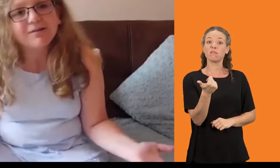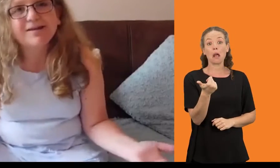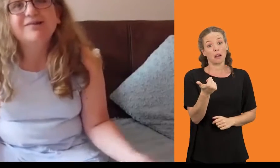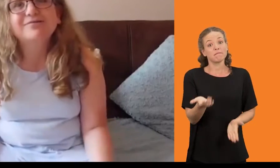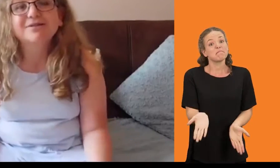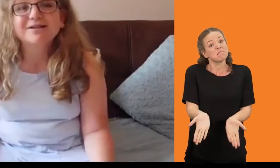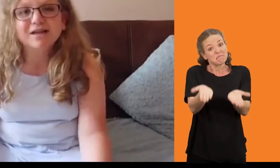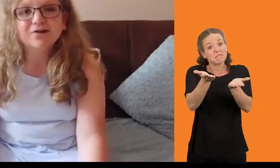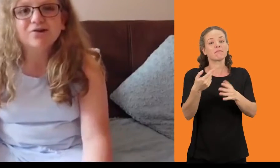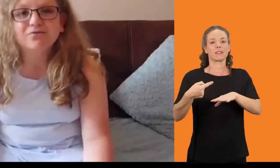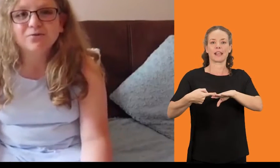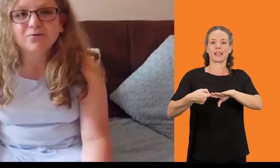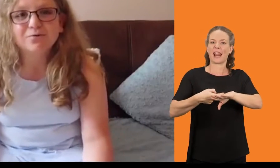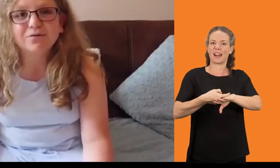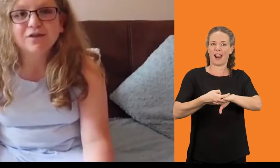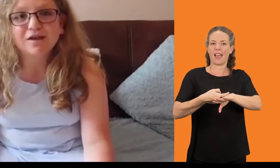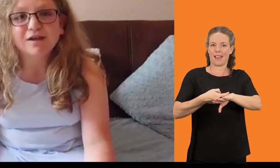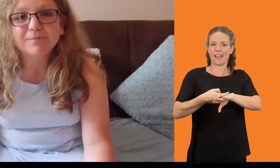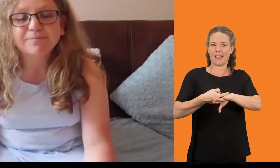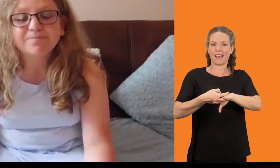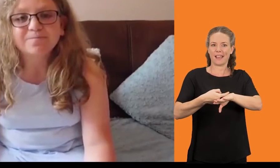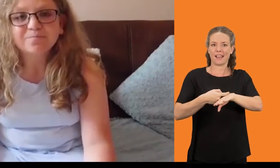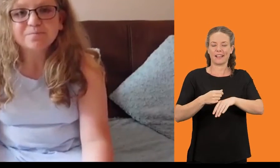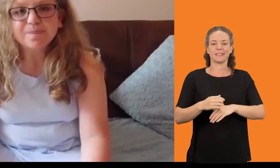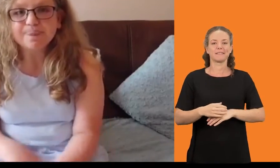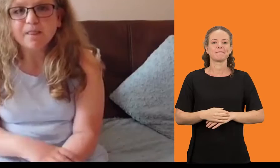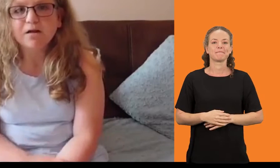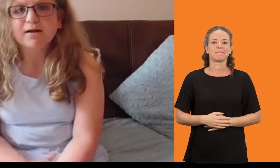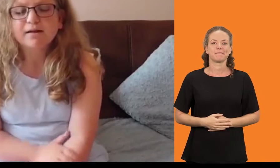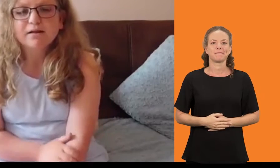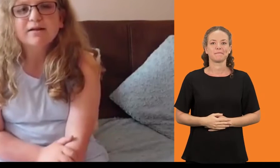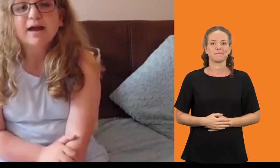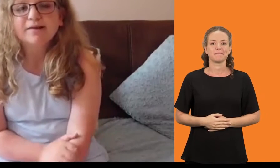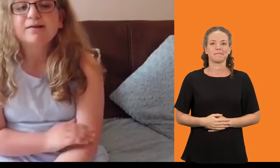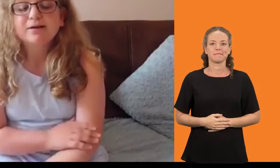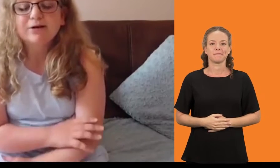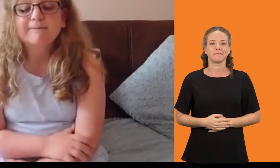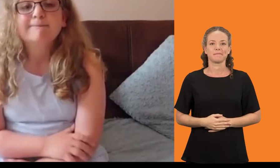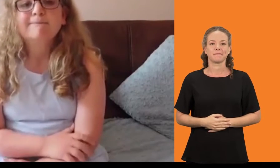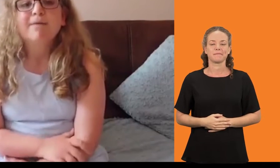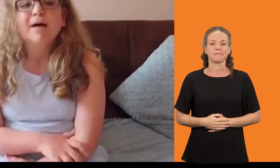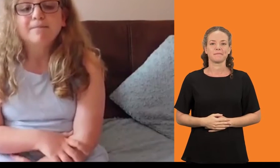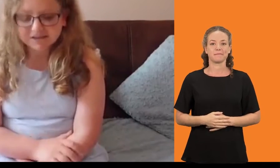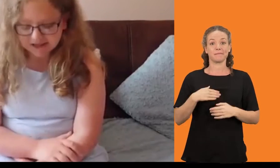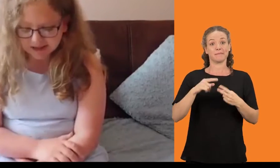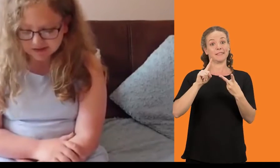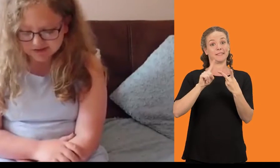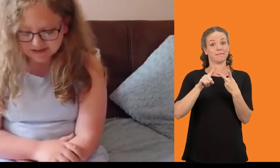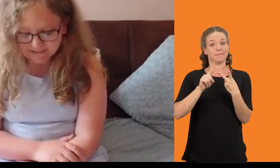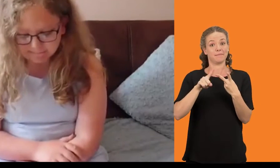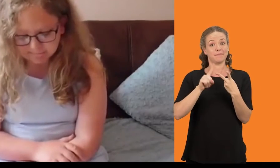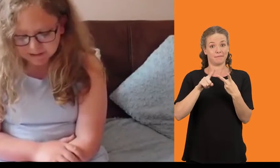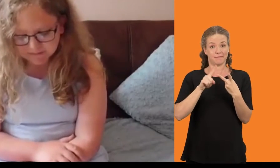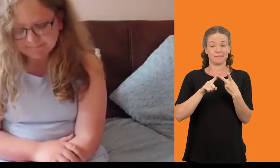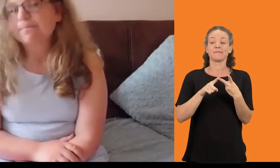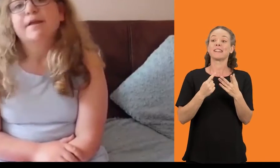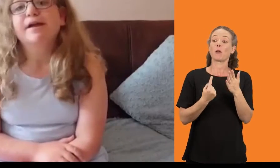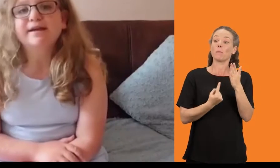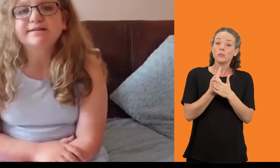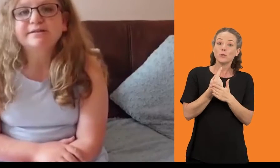if you're ok with needles I'd say go for the candula. My second tip